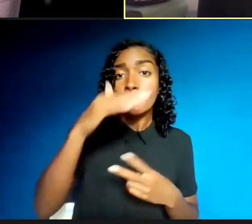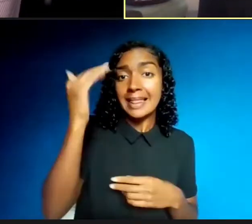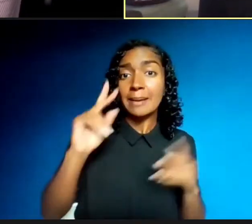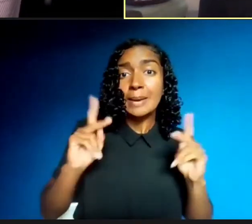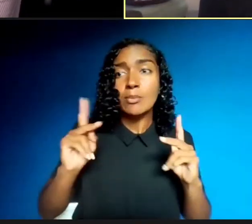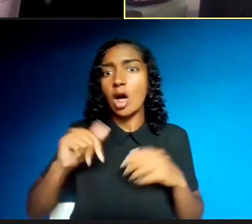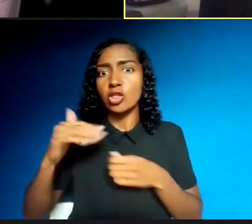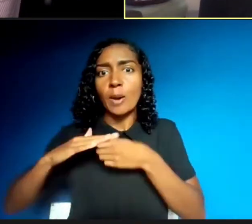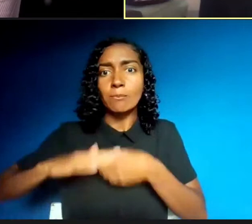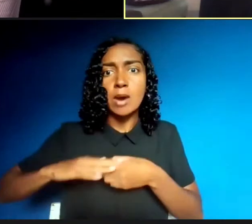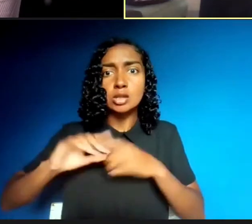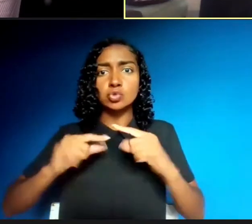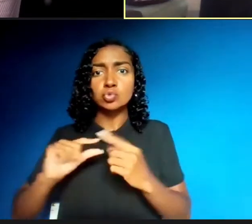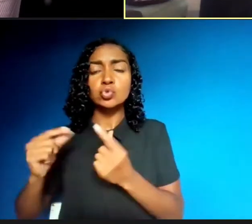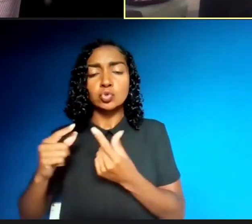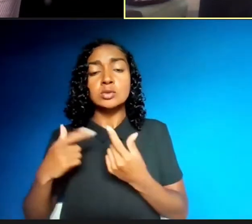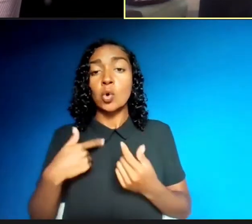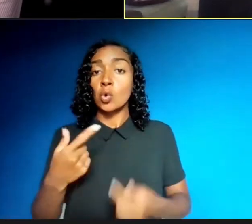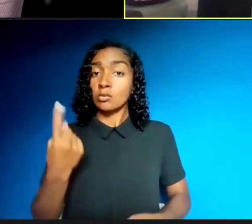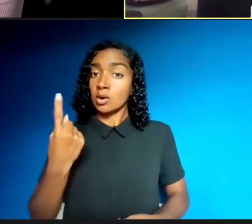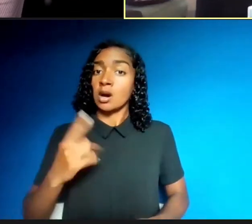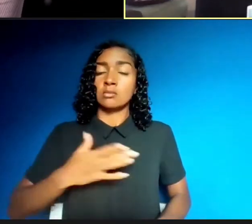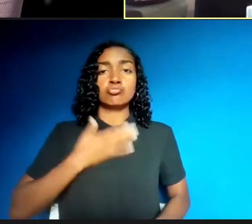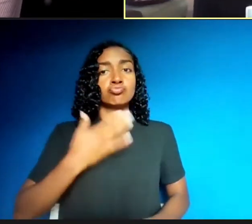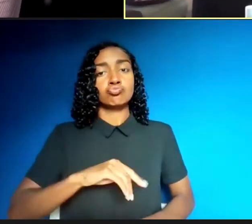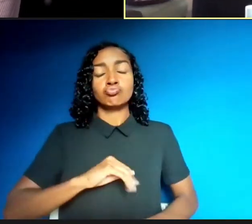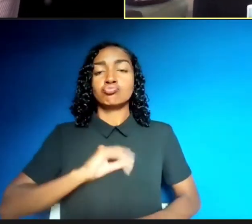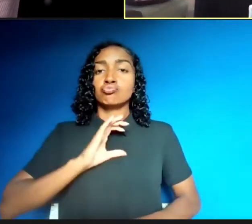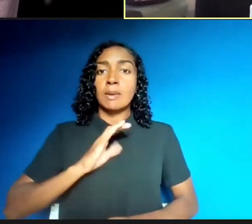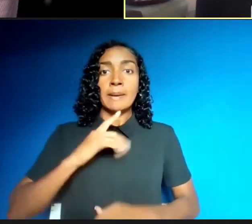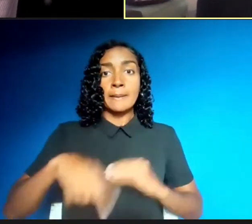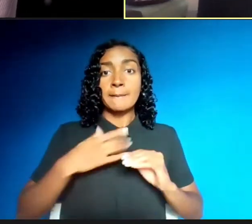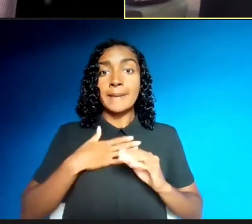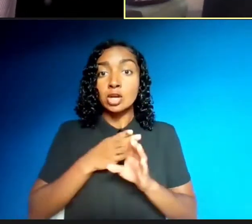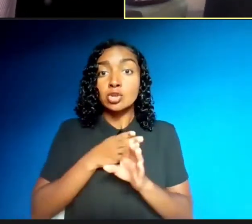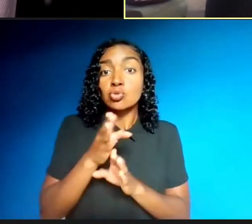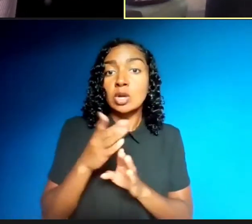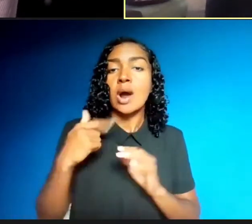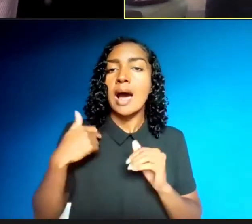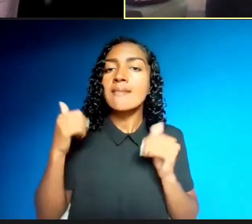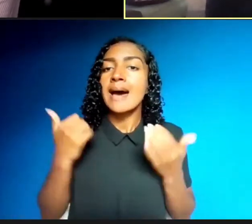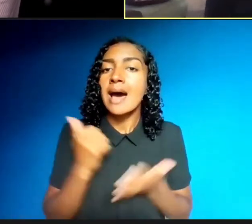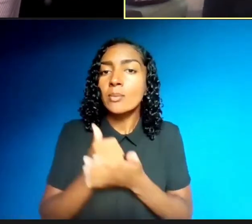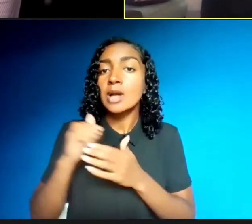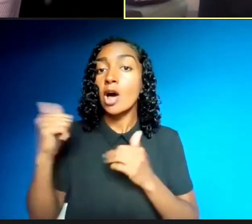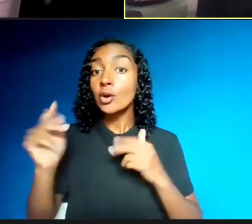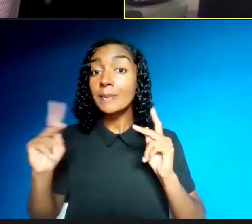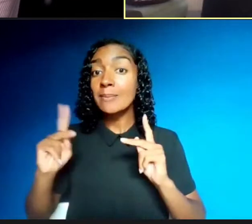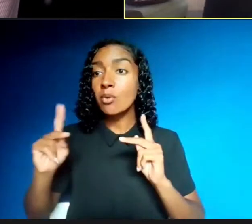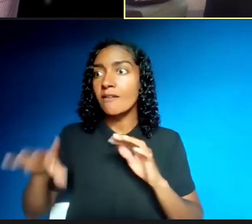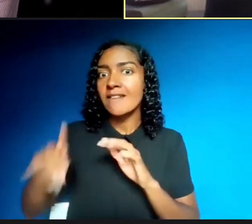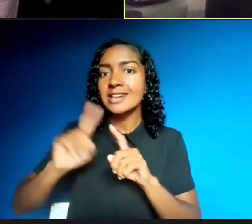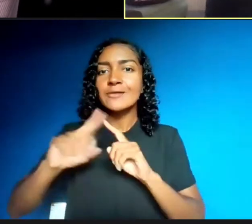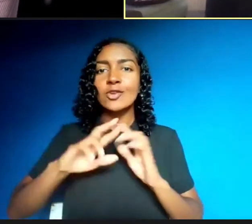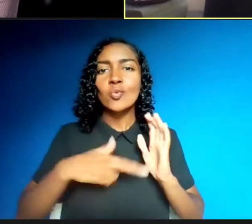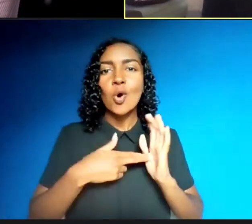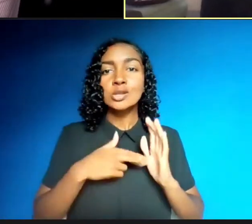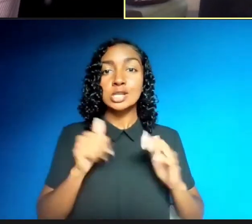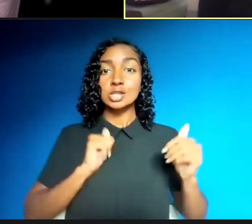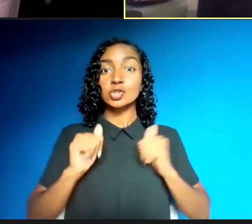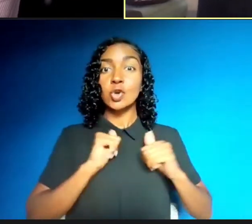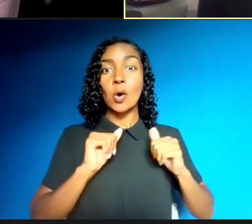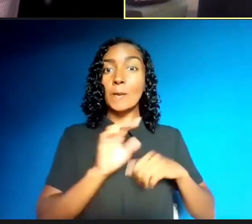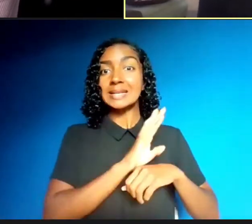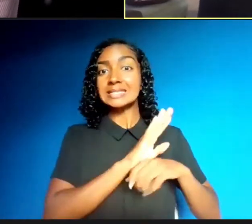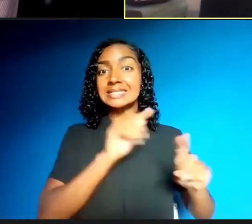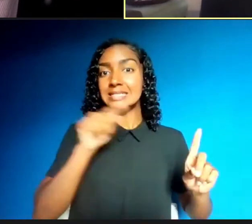about with my career is that I've helped other people find roles in show business that maybe they wouldn't have found as easily, or maybe they wouldn't have